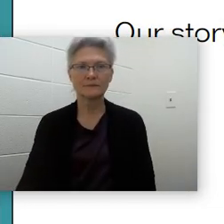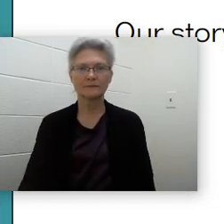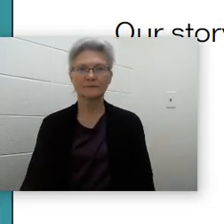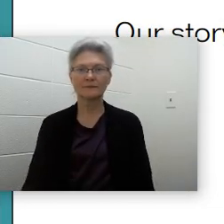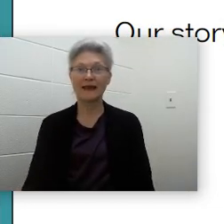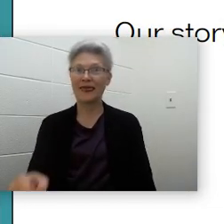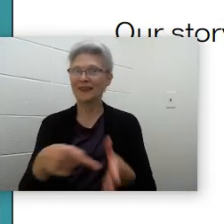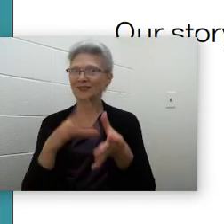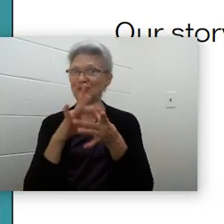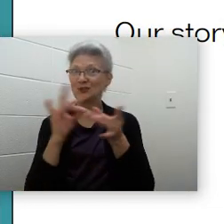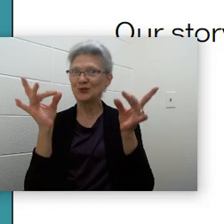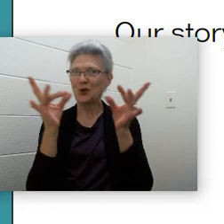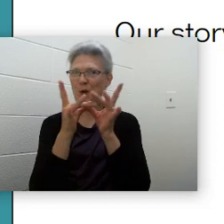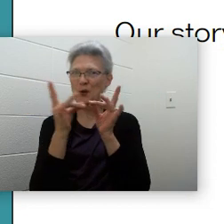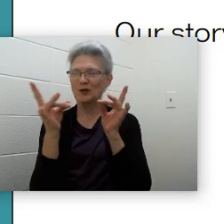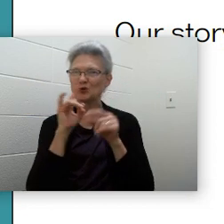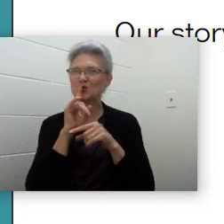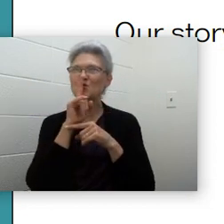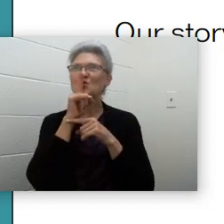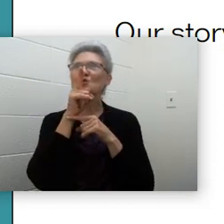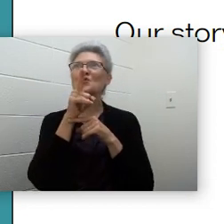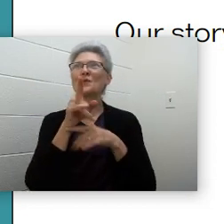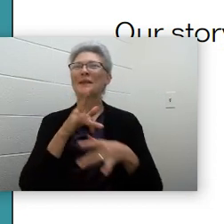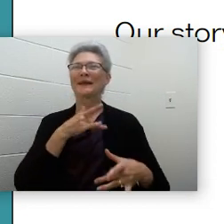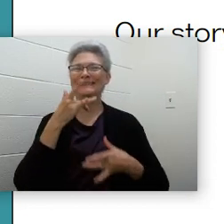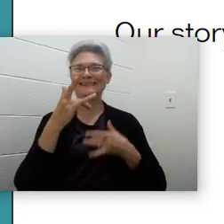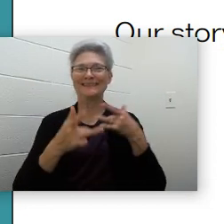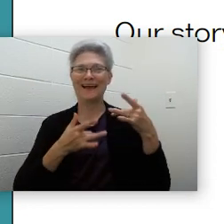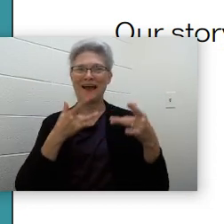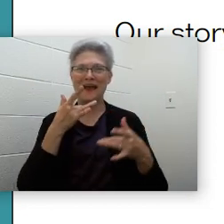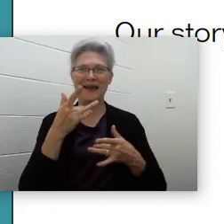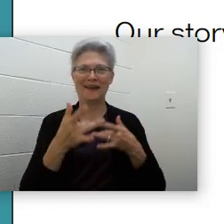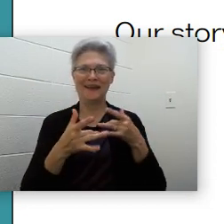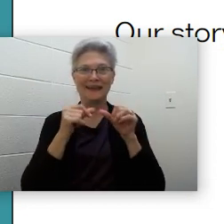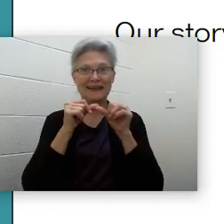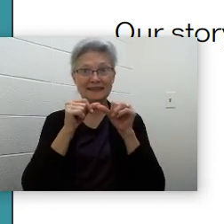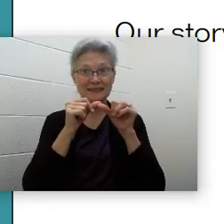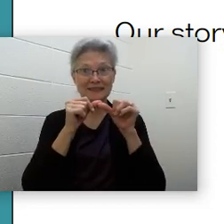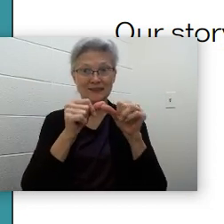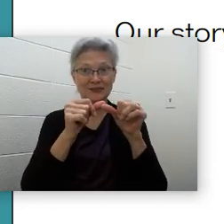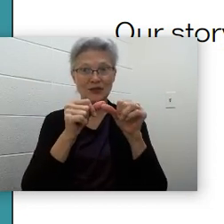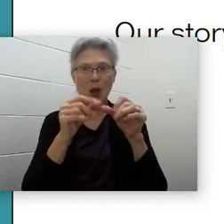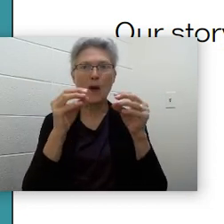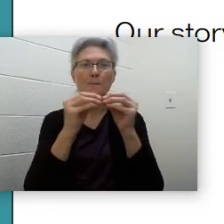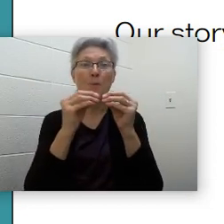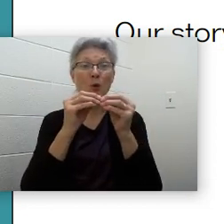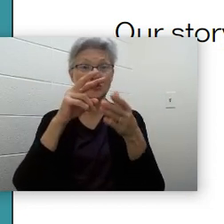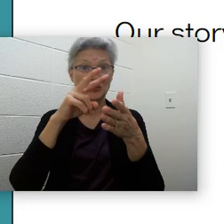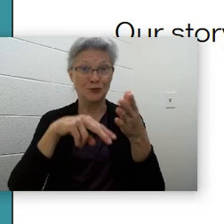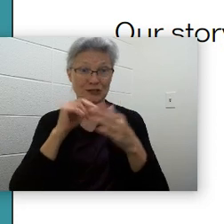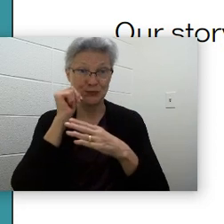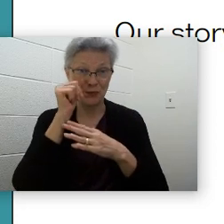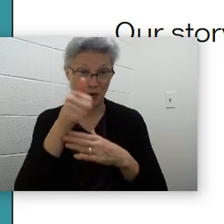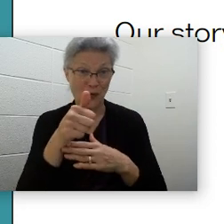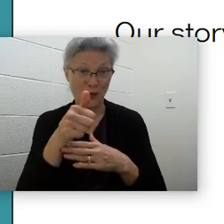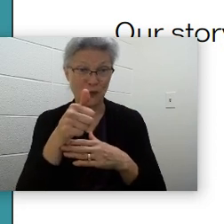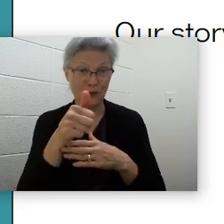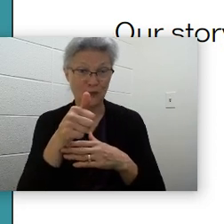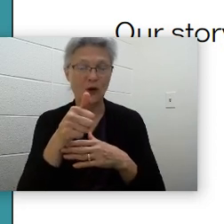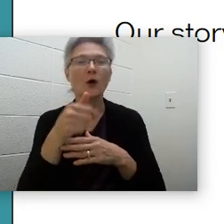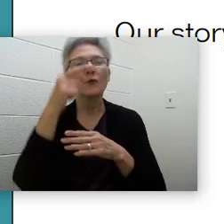This story is really exciting and it keeps going. We have more to read tomorrow.